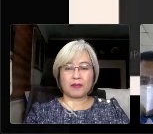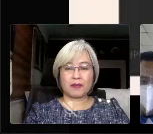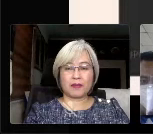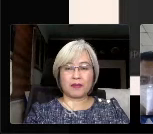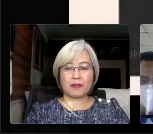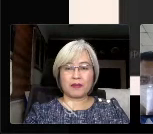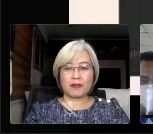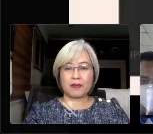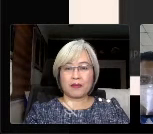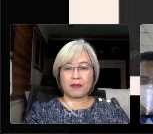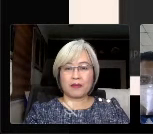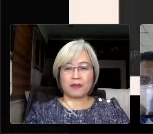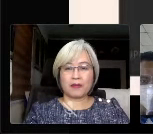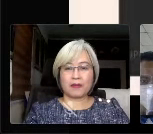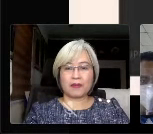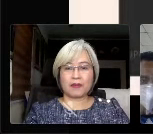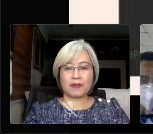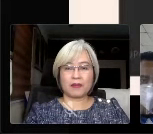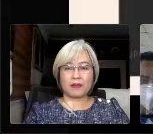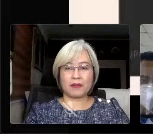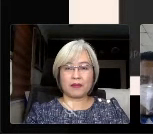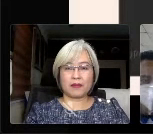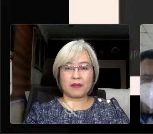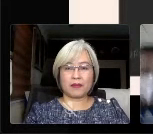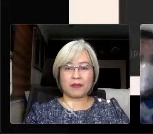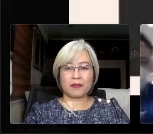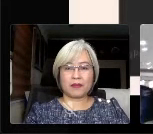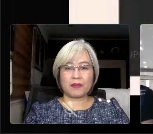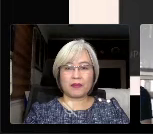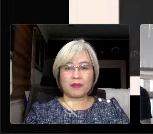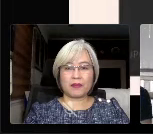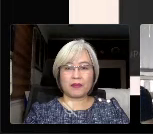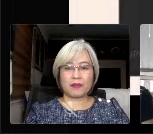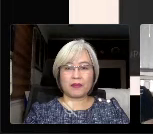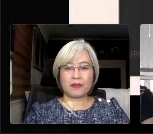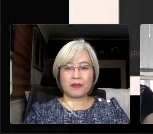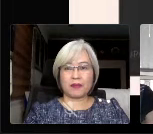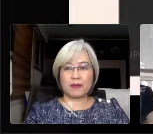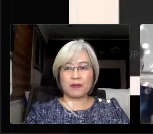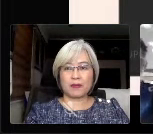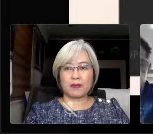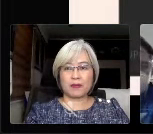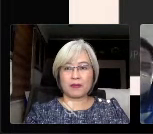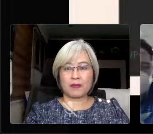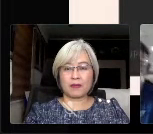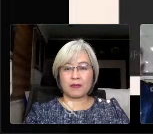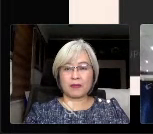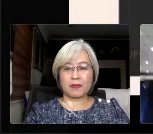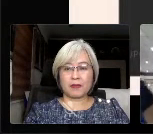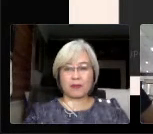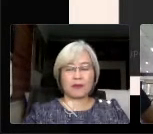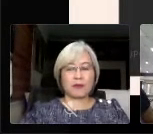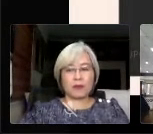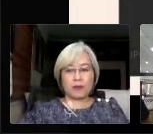may also invite any participant up on screen to join them as a guest. You will receive an invite and be prompted to check your mic and